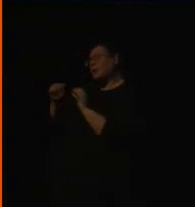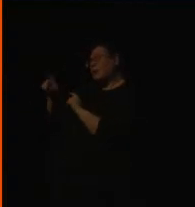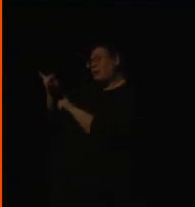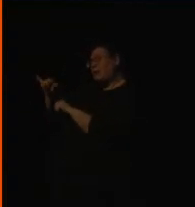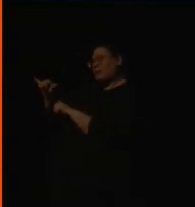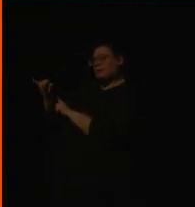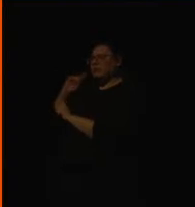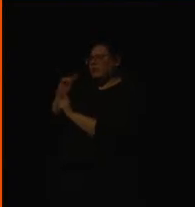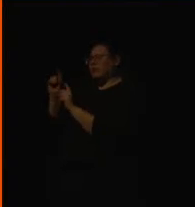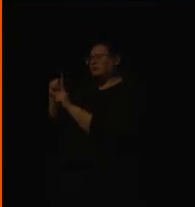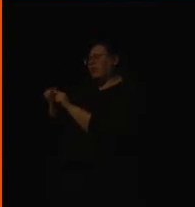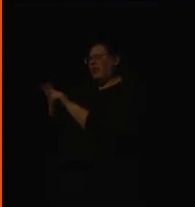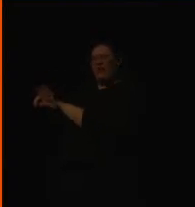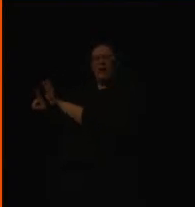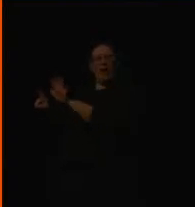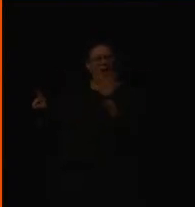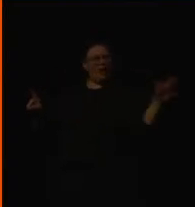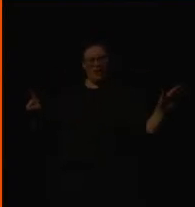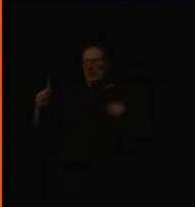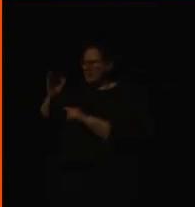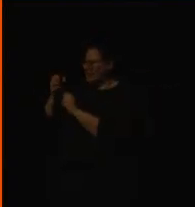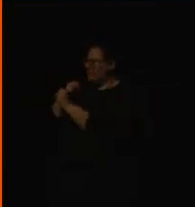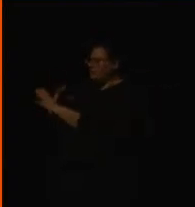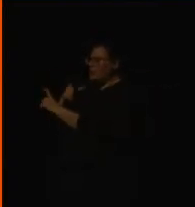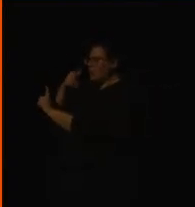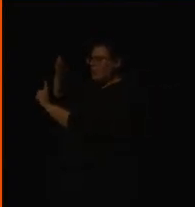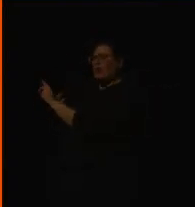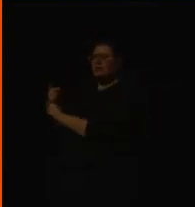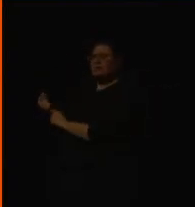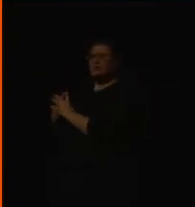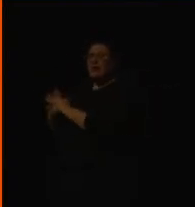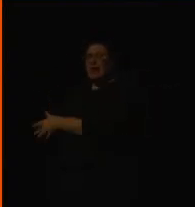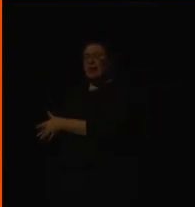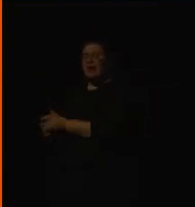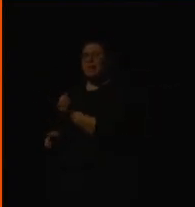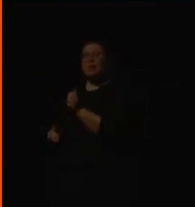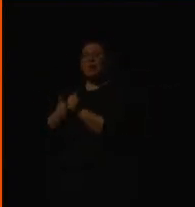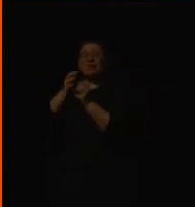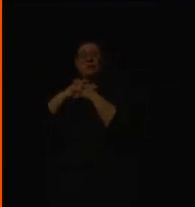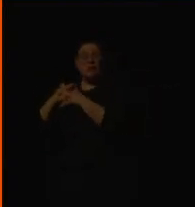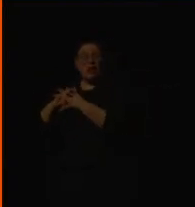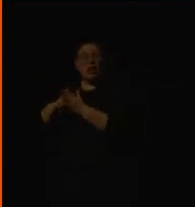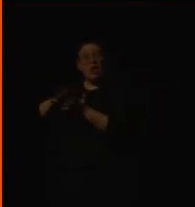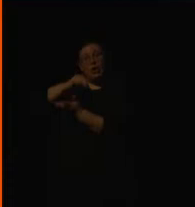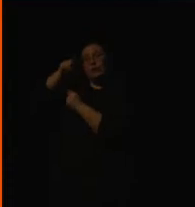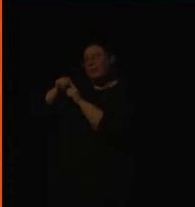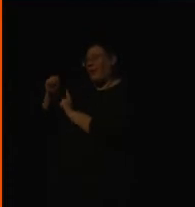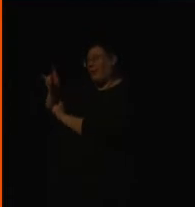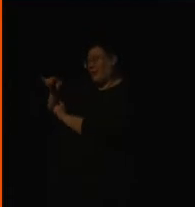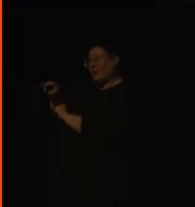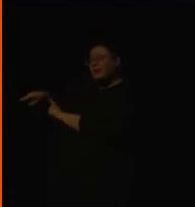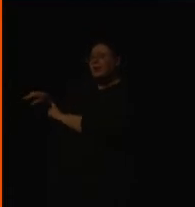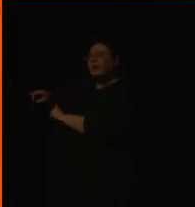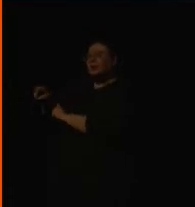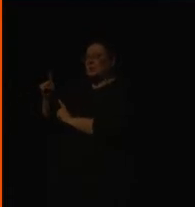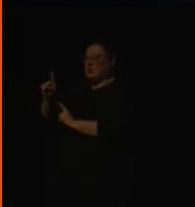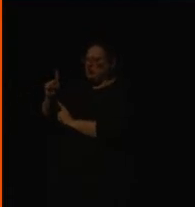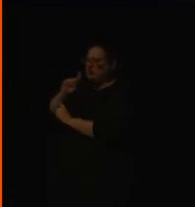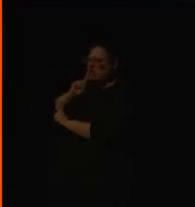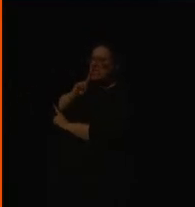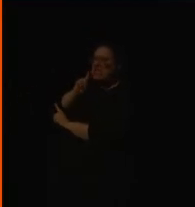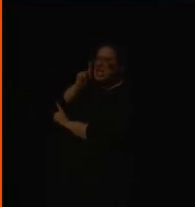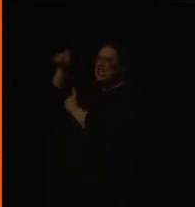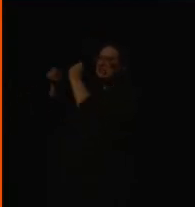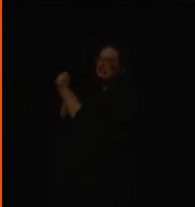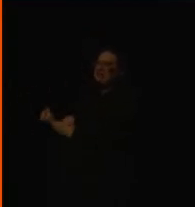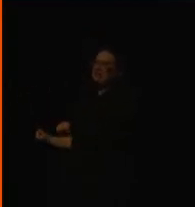known, he seemed fully formed from the start. Most of America was introduced to Ady when they saw him really putting the screws to Jeff Flake